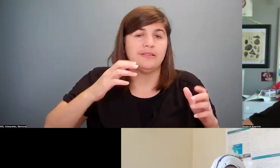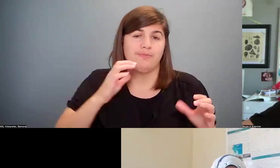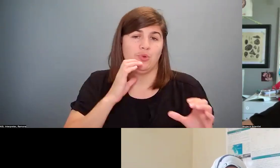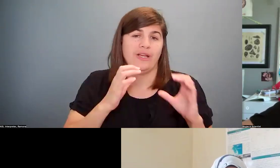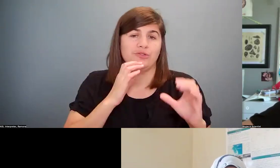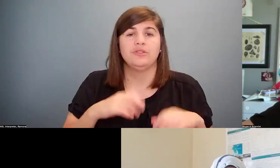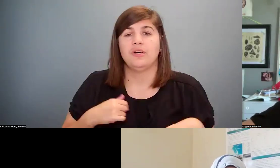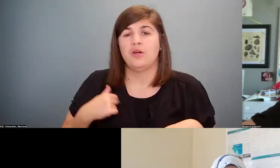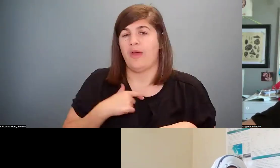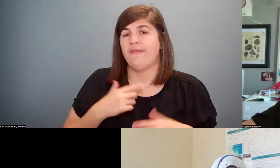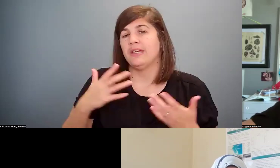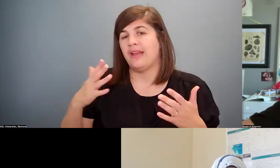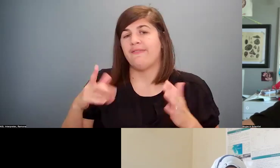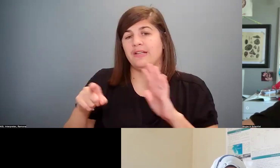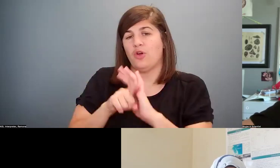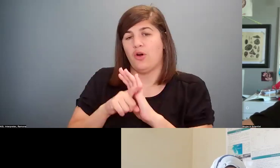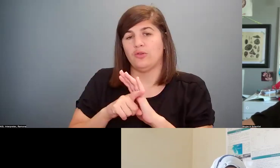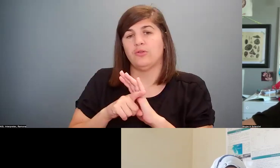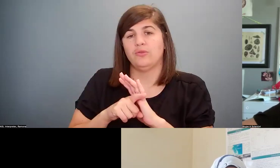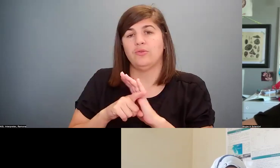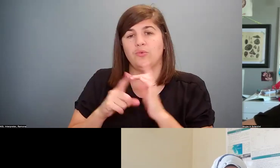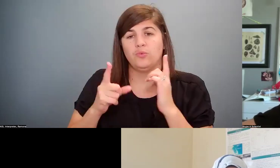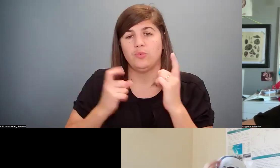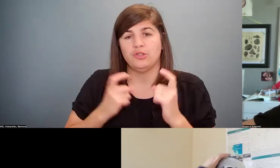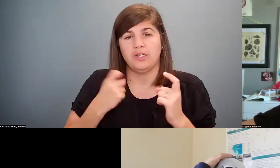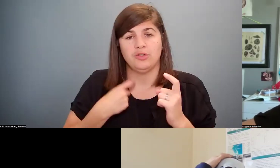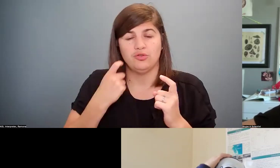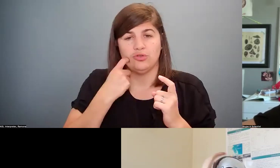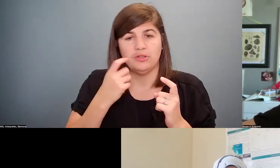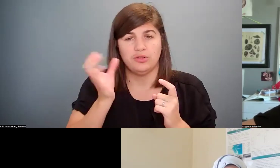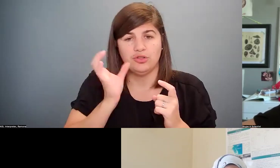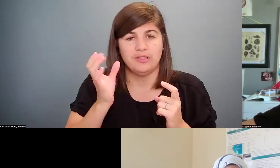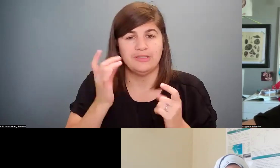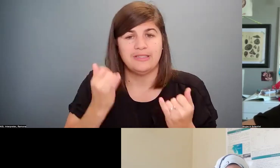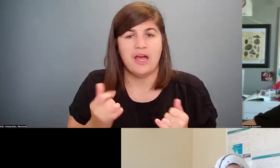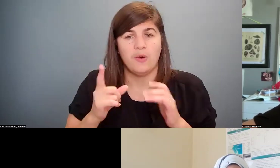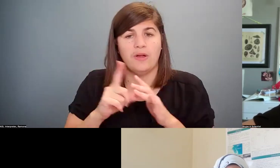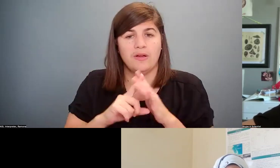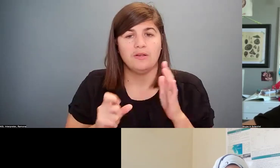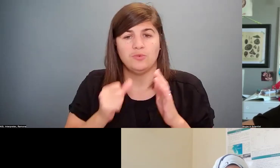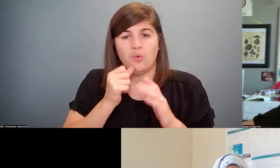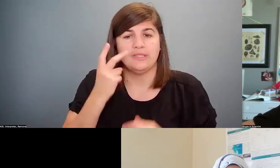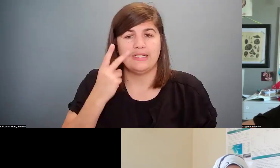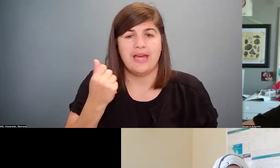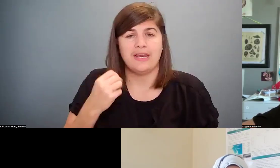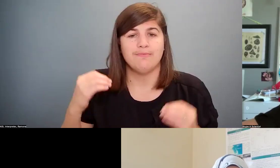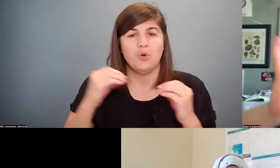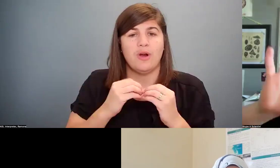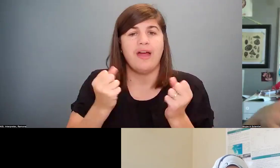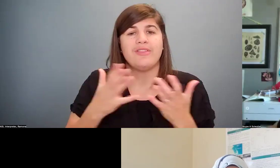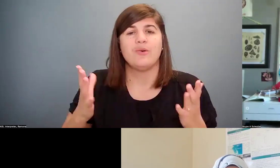we have a kind of dark question here. Whoops, I just tried to search for the question and now I don't see this one anymore. Everything will be Oh,